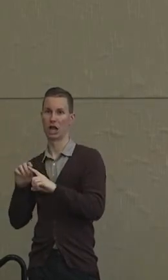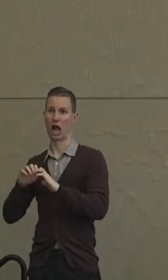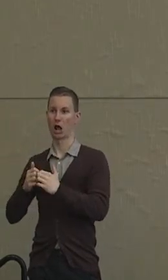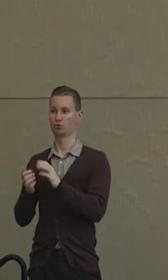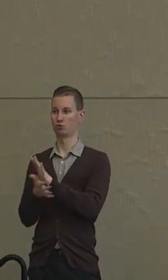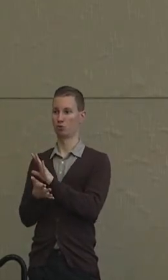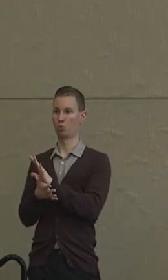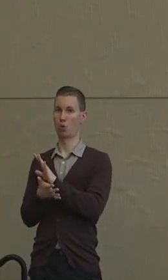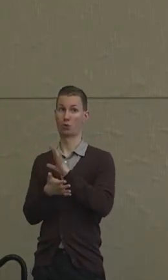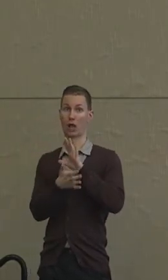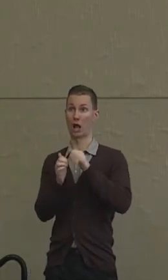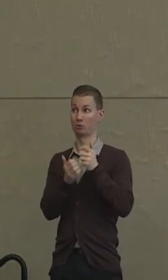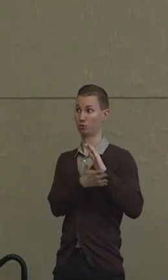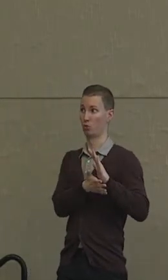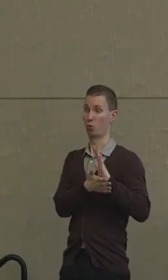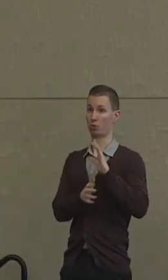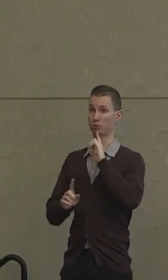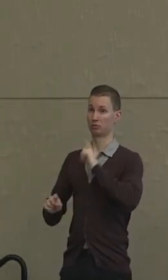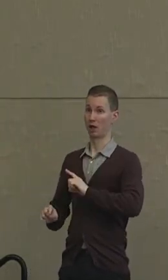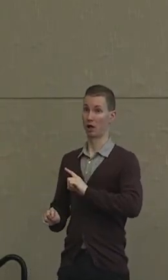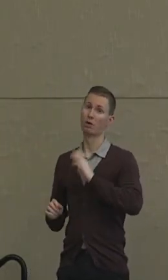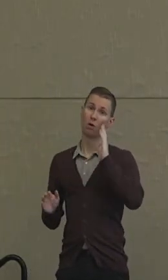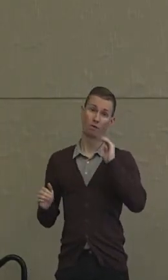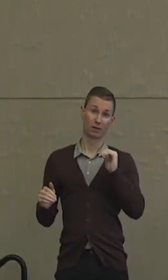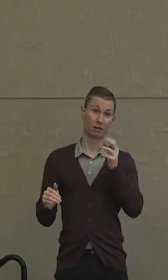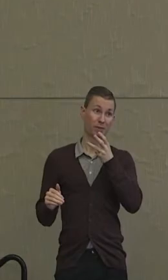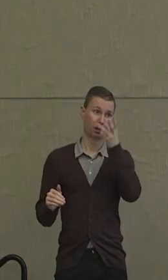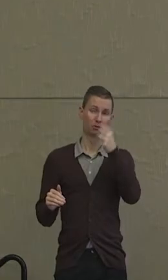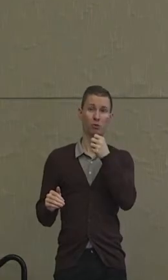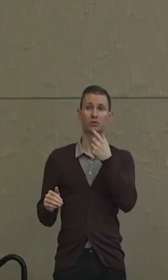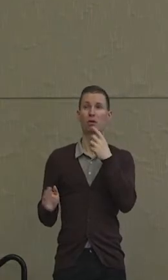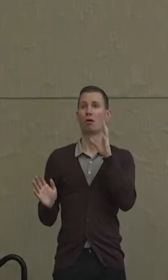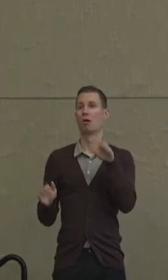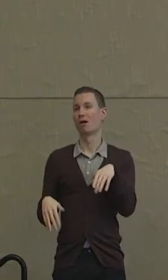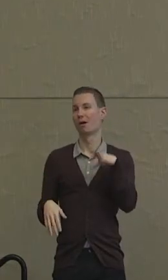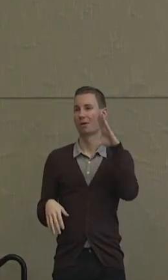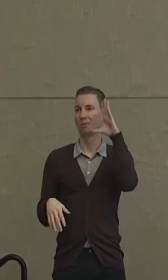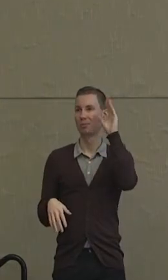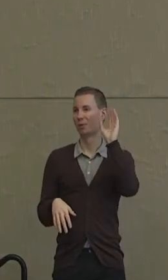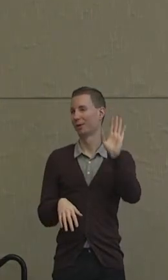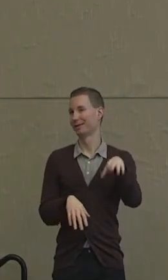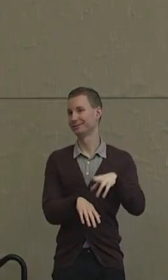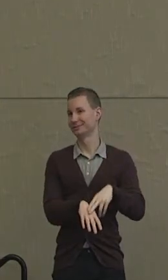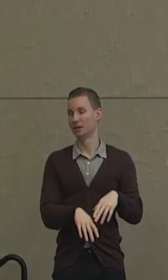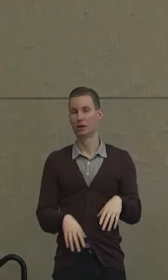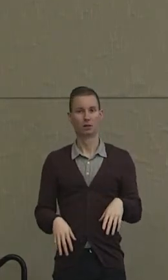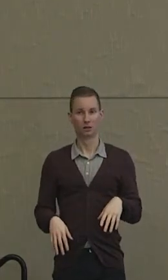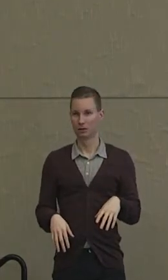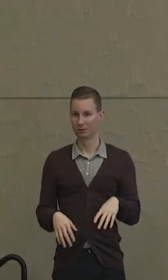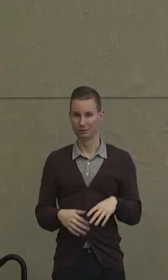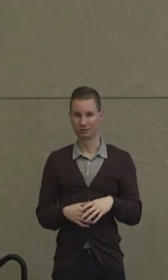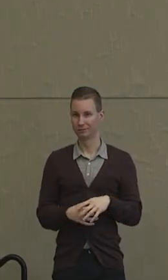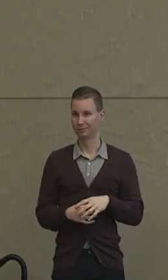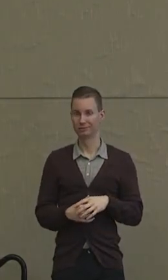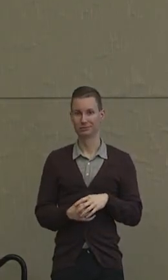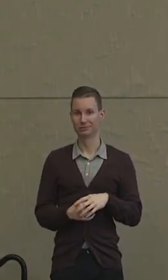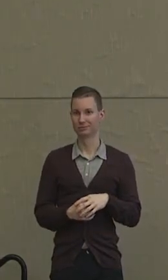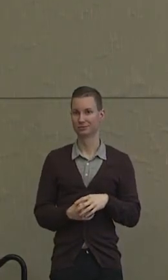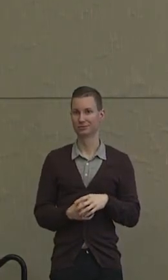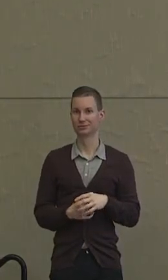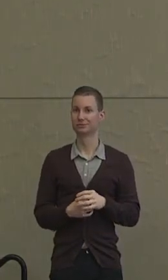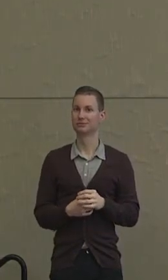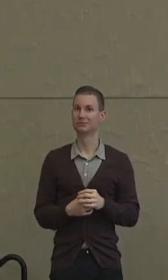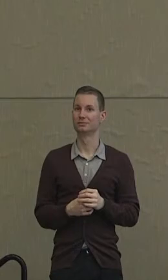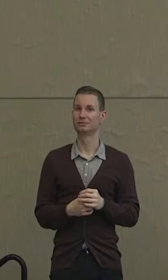respond to, you know, hopefully as parents will no longer say, oh, boys will be boys. You know, hope that's